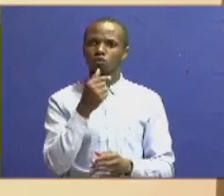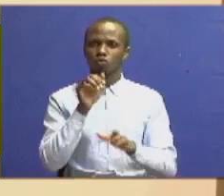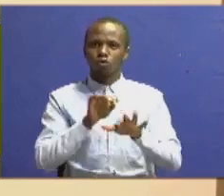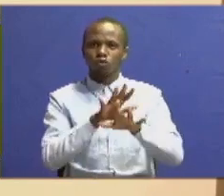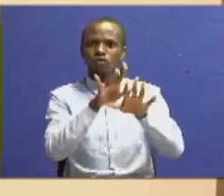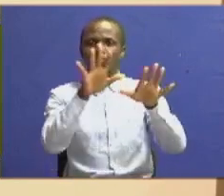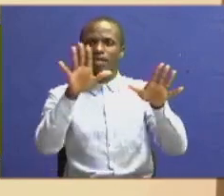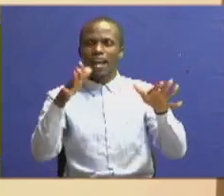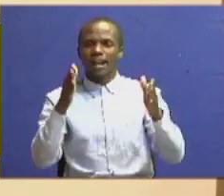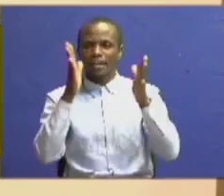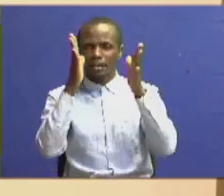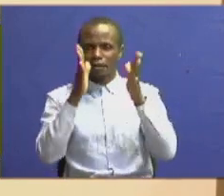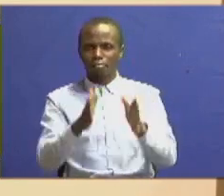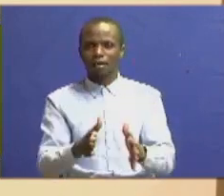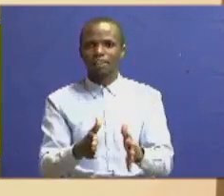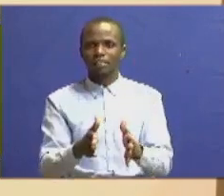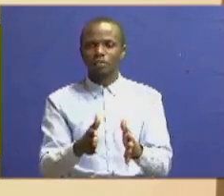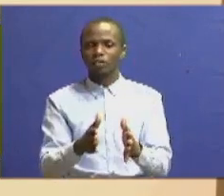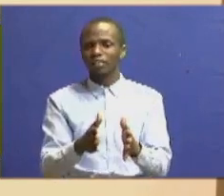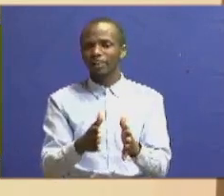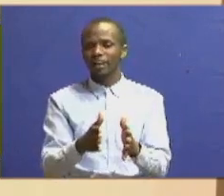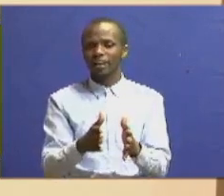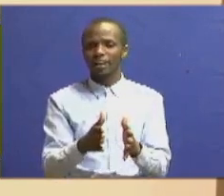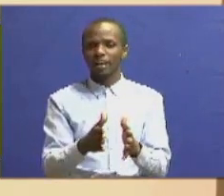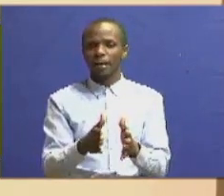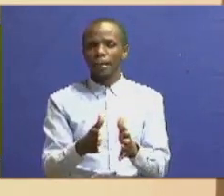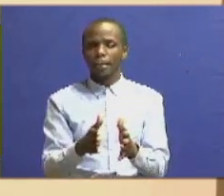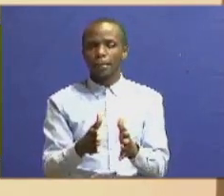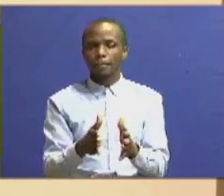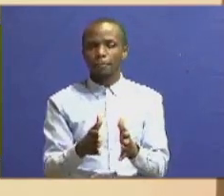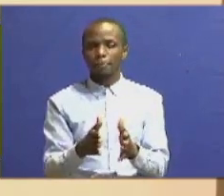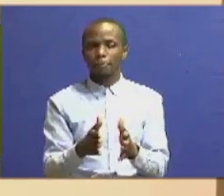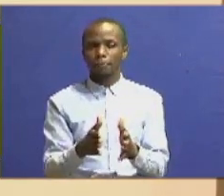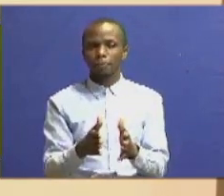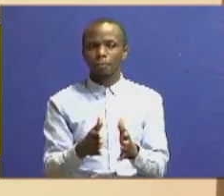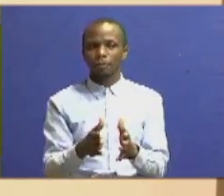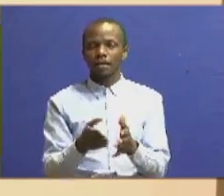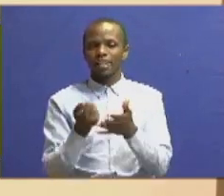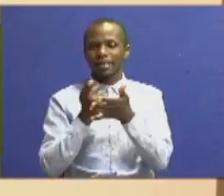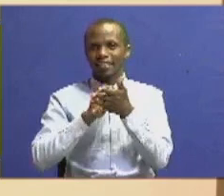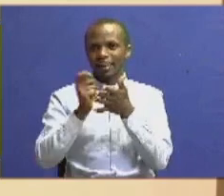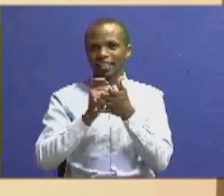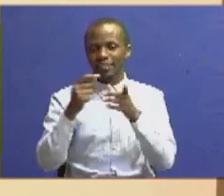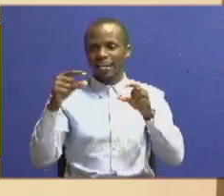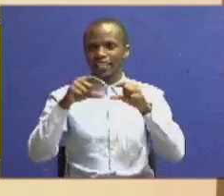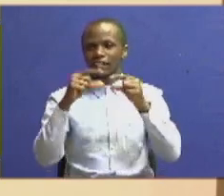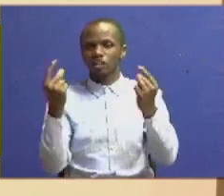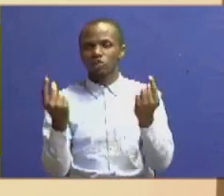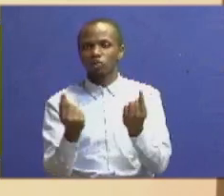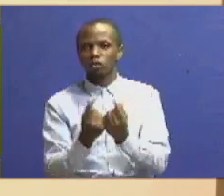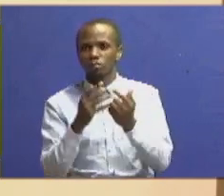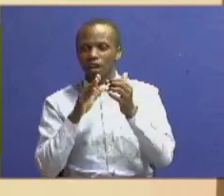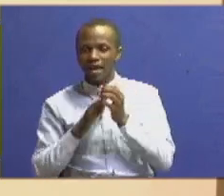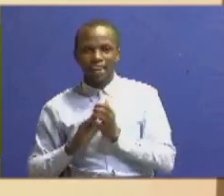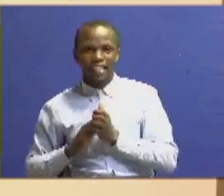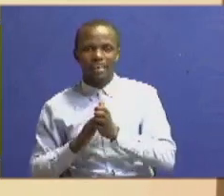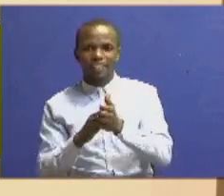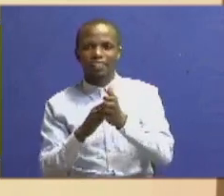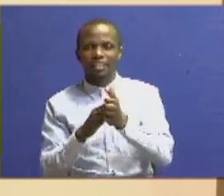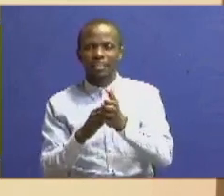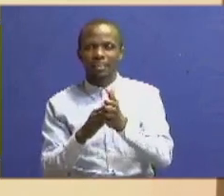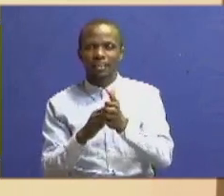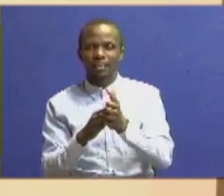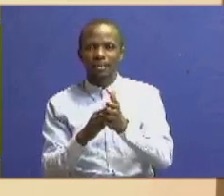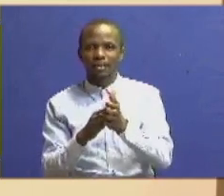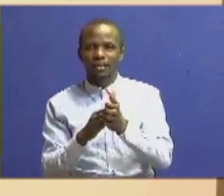legend, Carl Flash Tundo, and the secretariat that is headed by yet